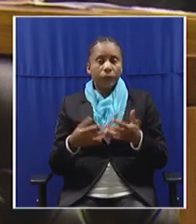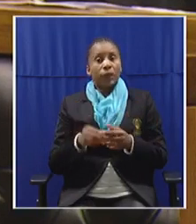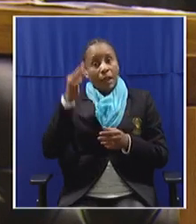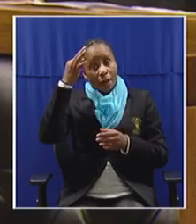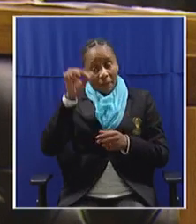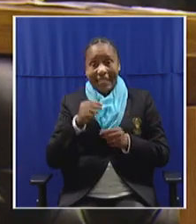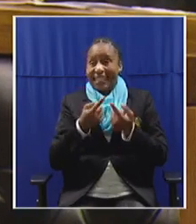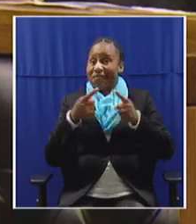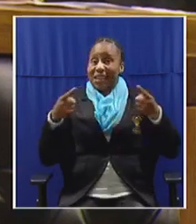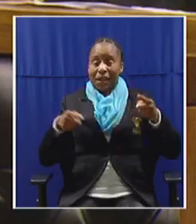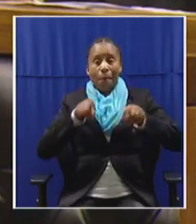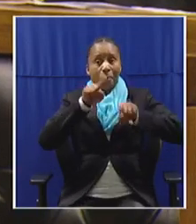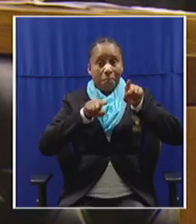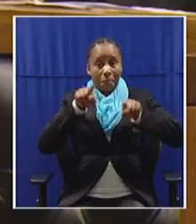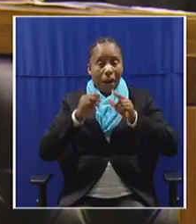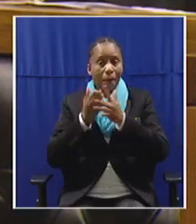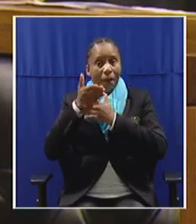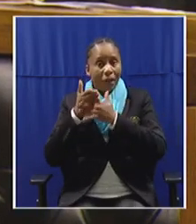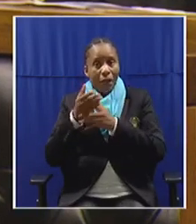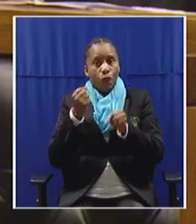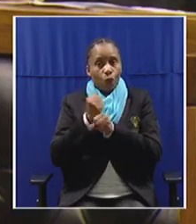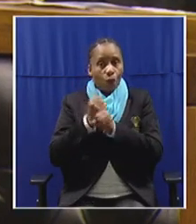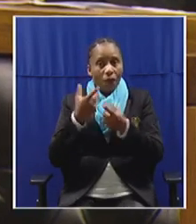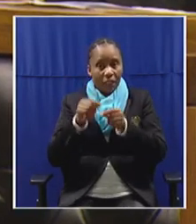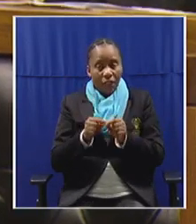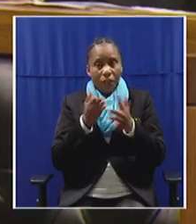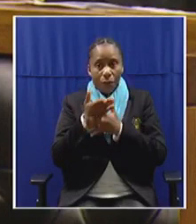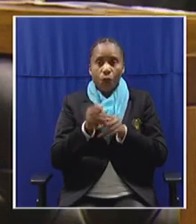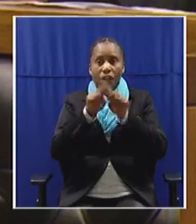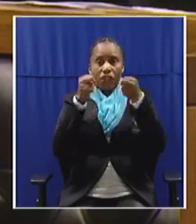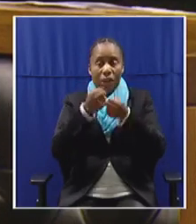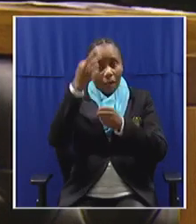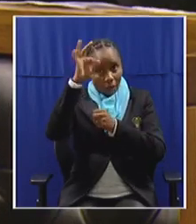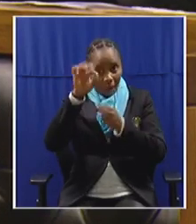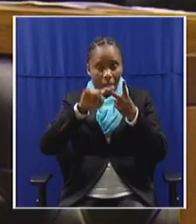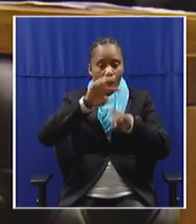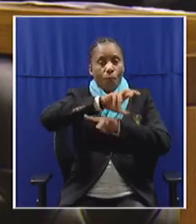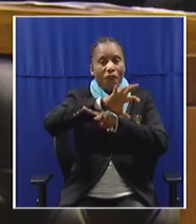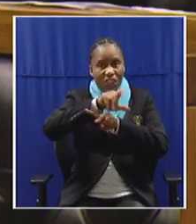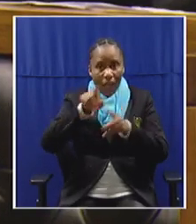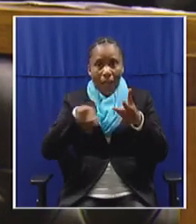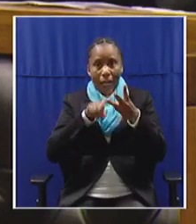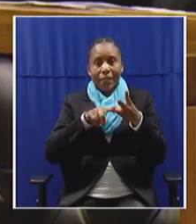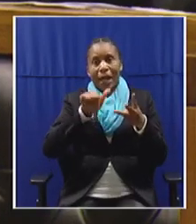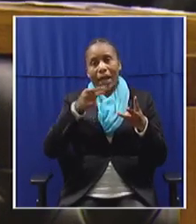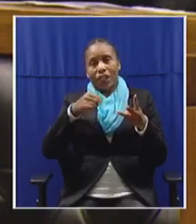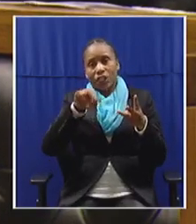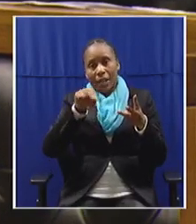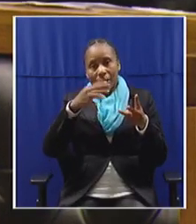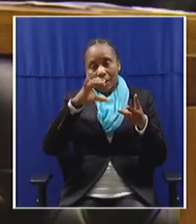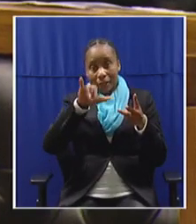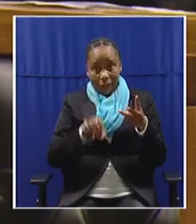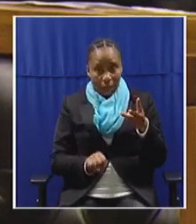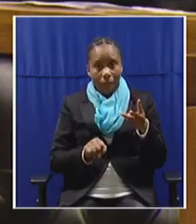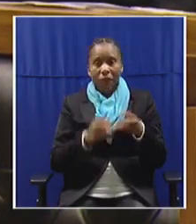and partnerships through national government, provincial government, and our agencies, we need to ensure that all